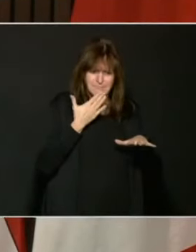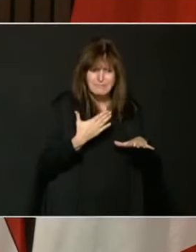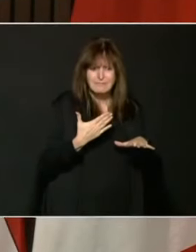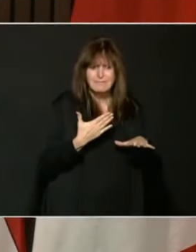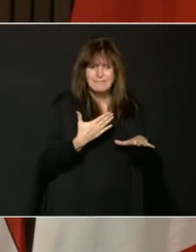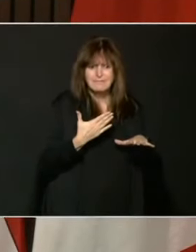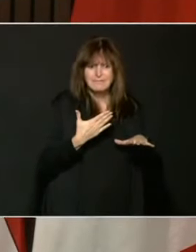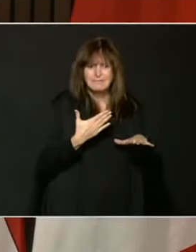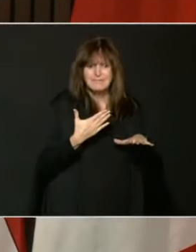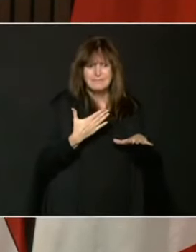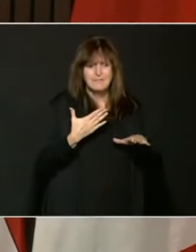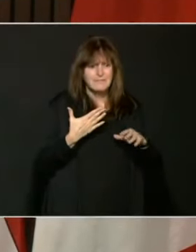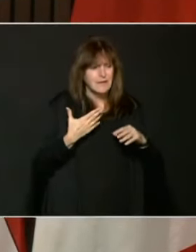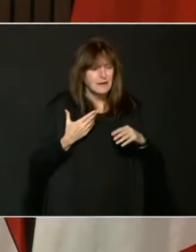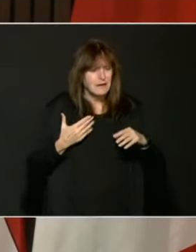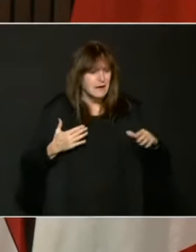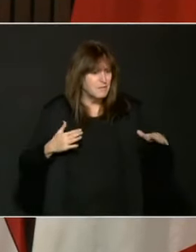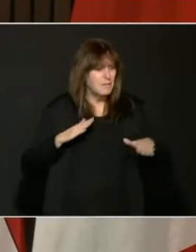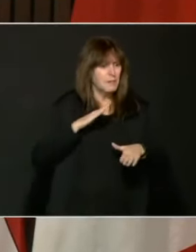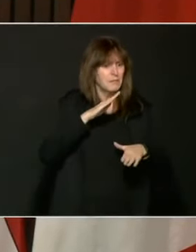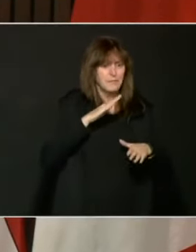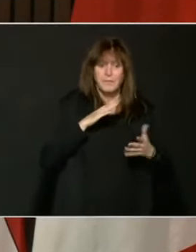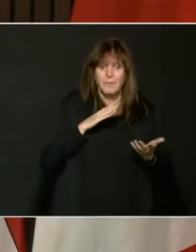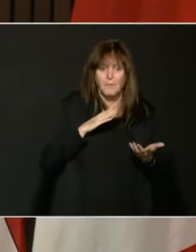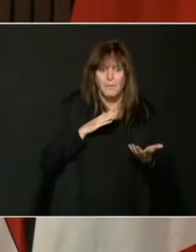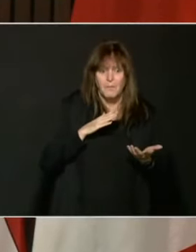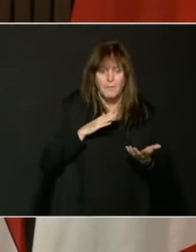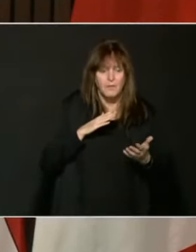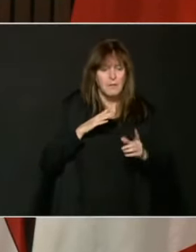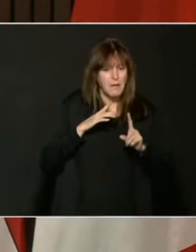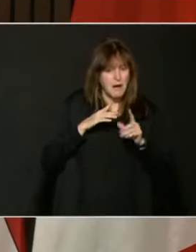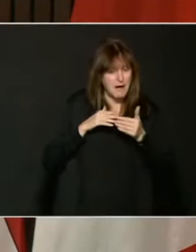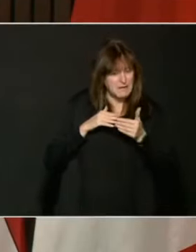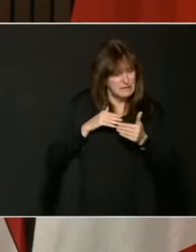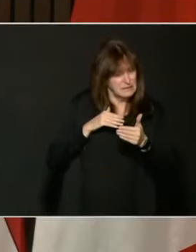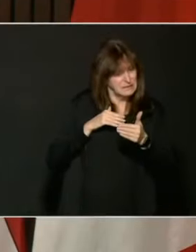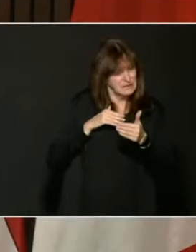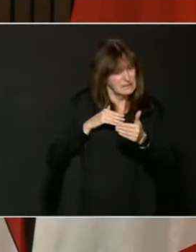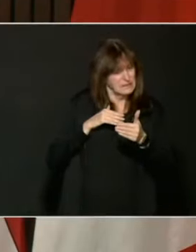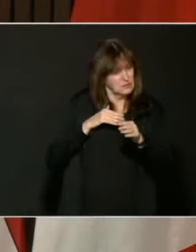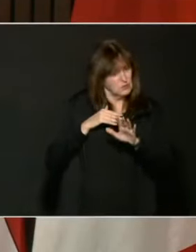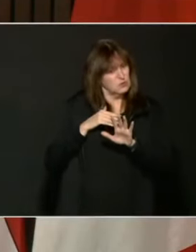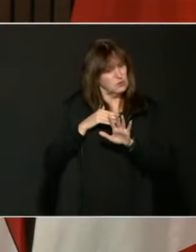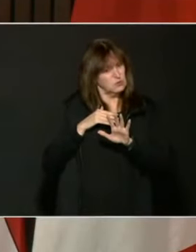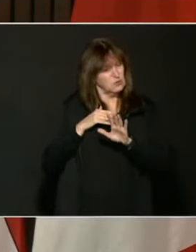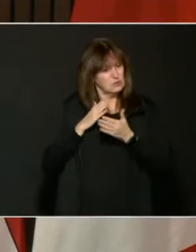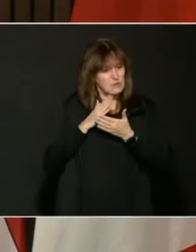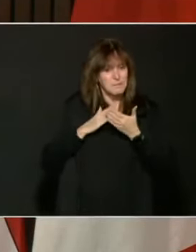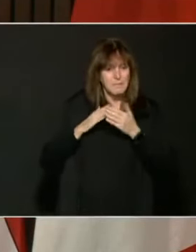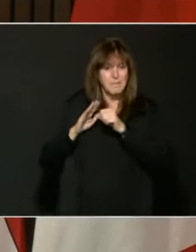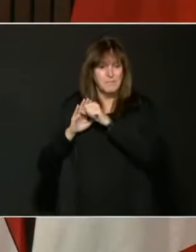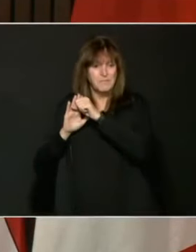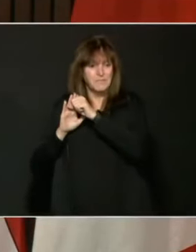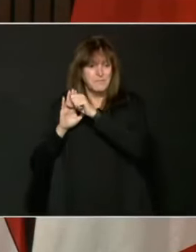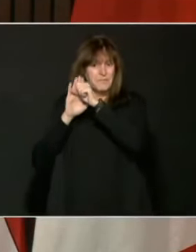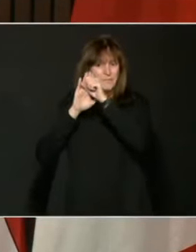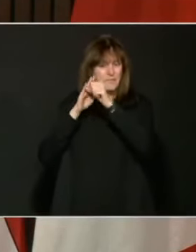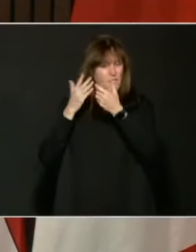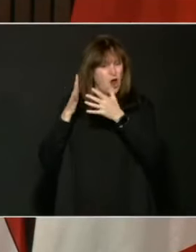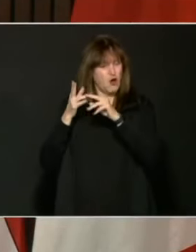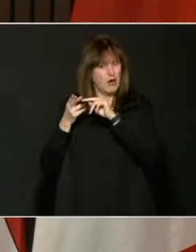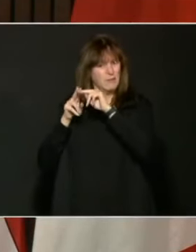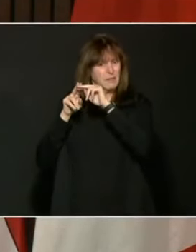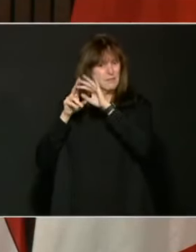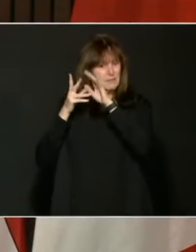immediately in front of us. Case rates are already rising in some of the public health units again. The new variants